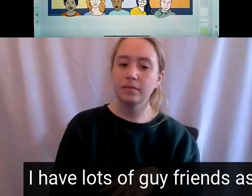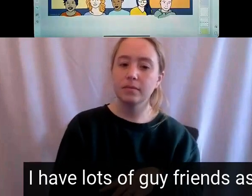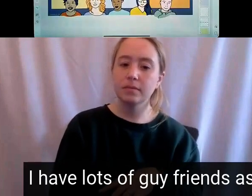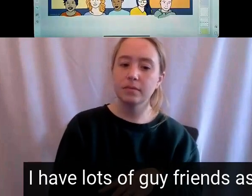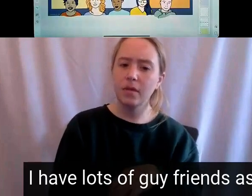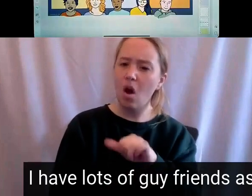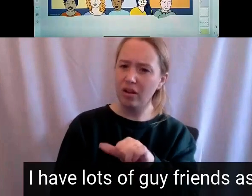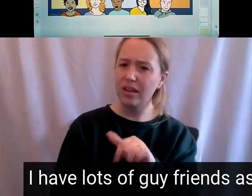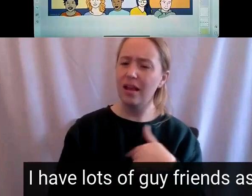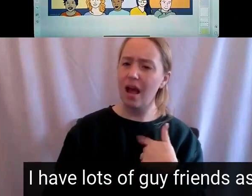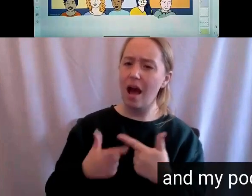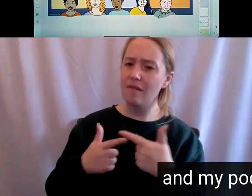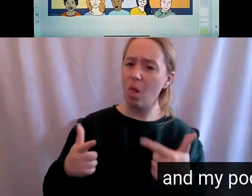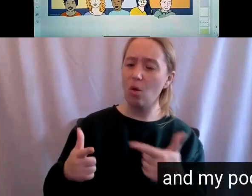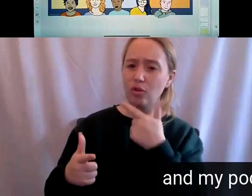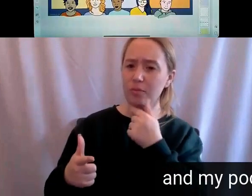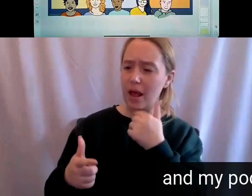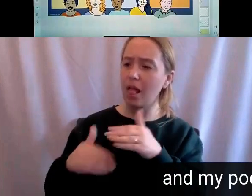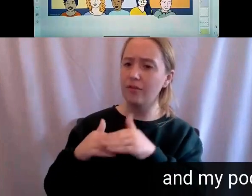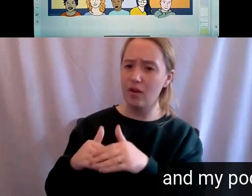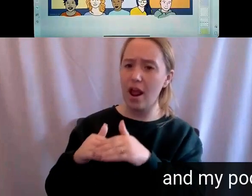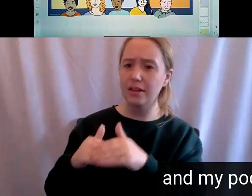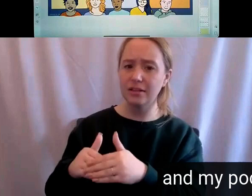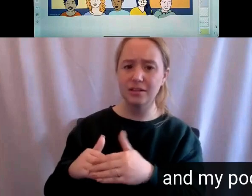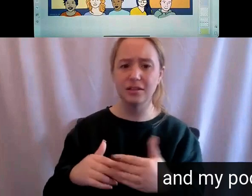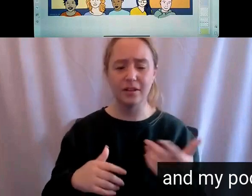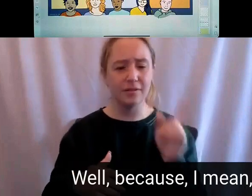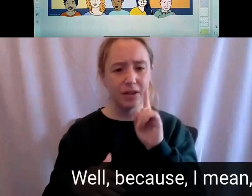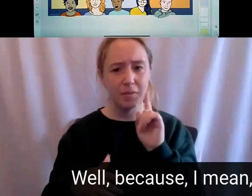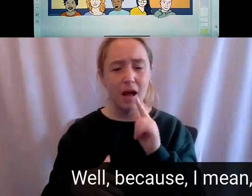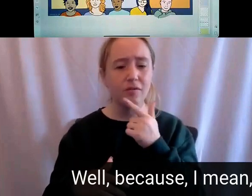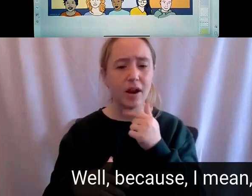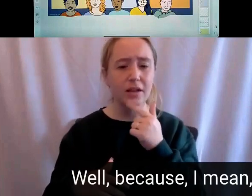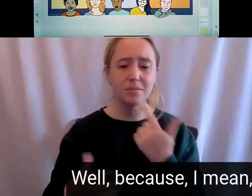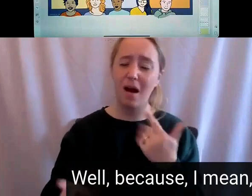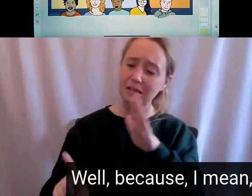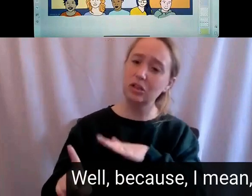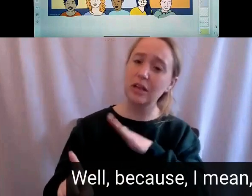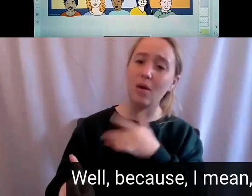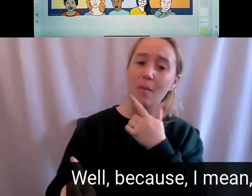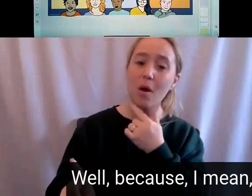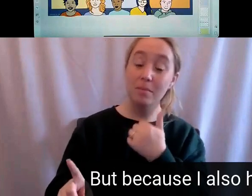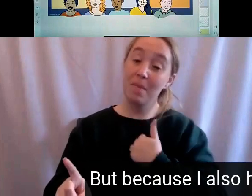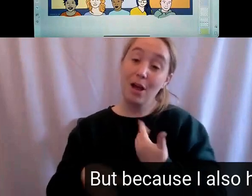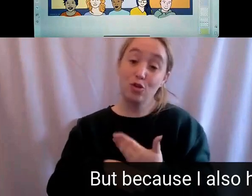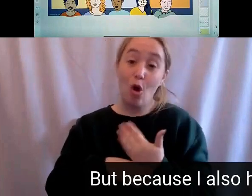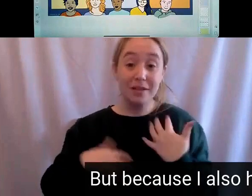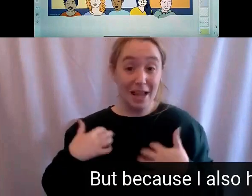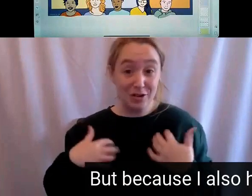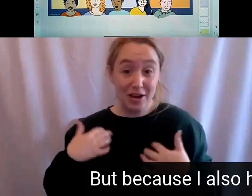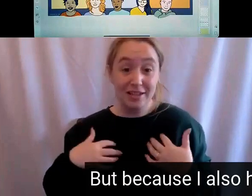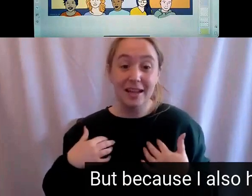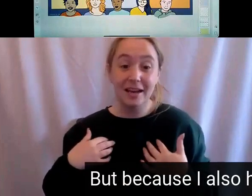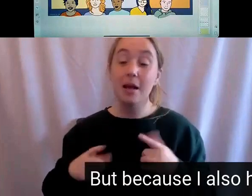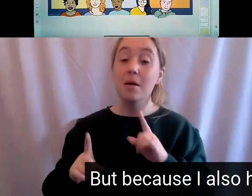guy friends as well as lots of female friends, and I, you know, my poor guy friends, well, because I mean, I have an interesting job, but you know,